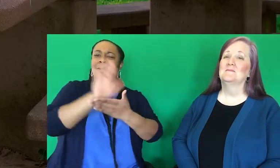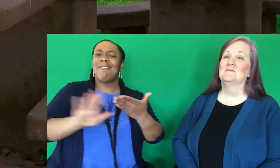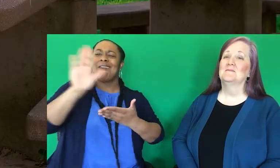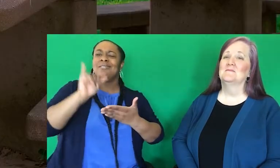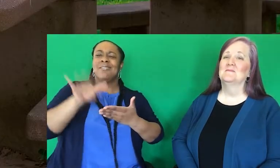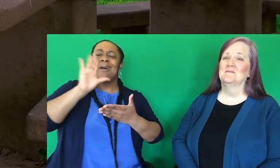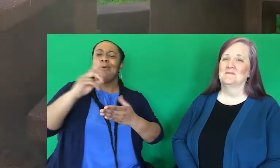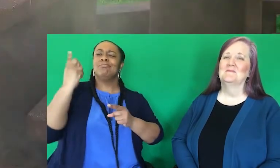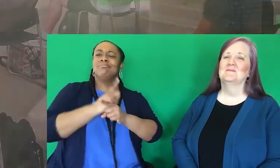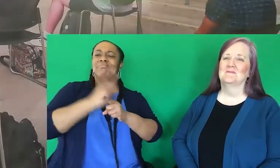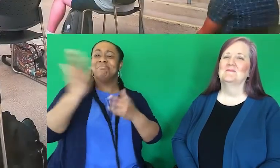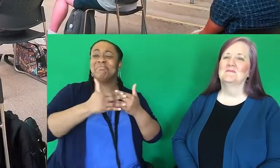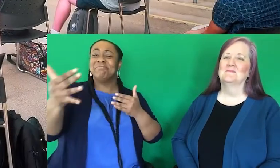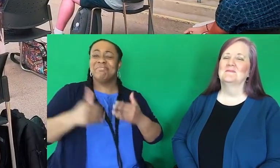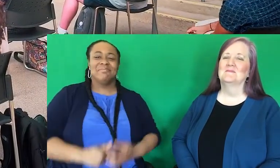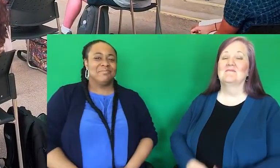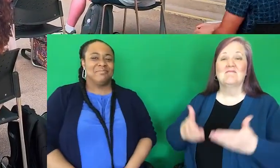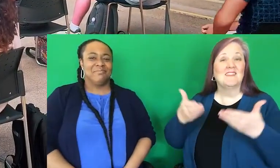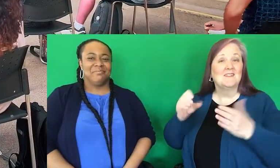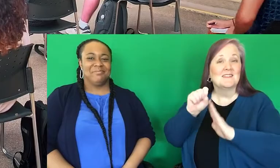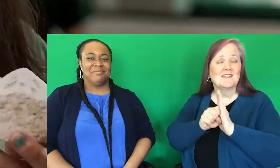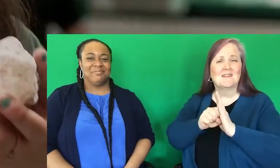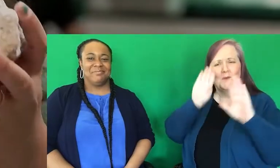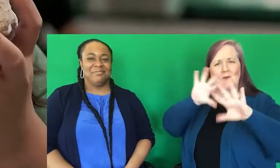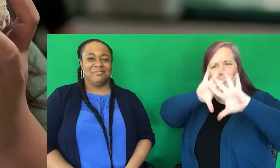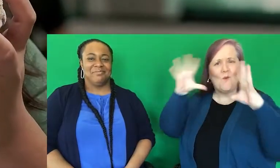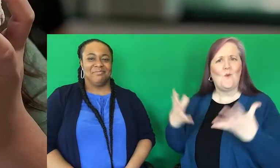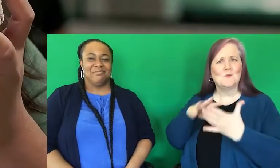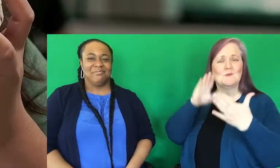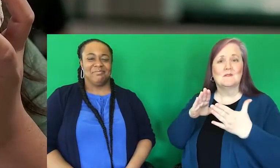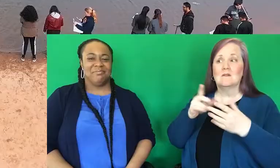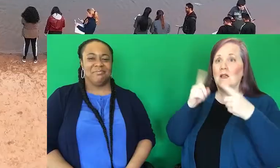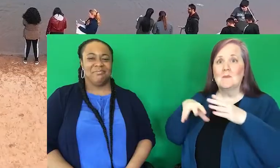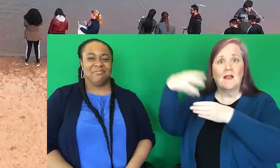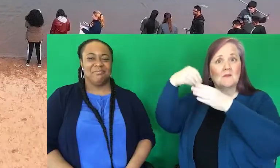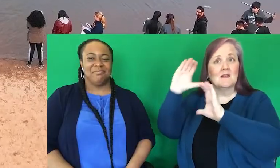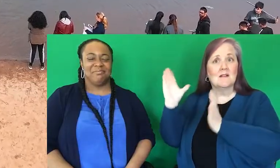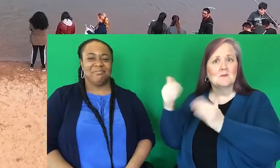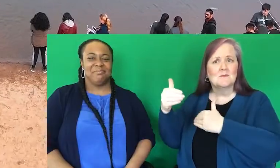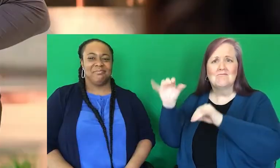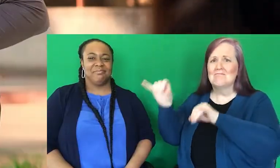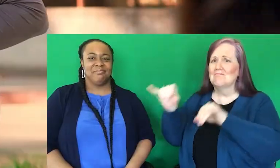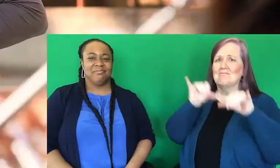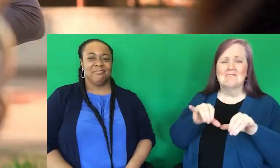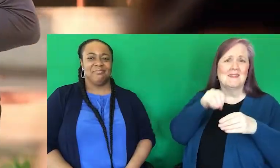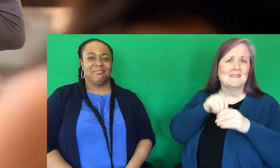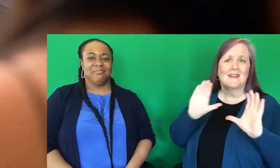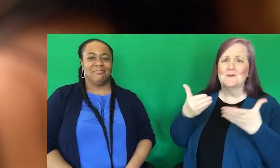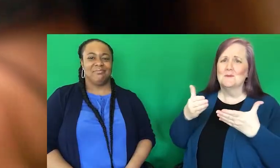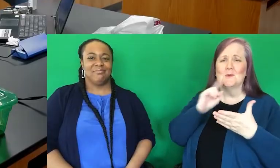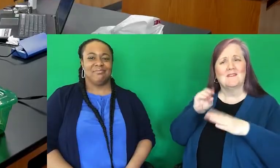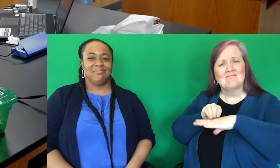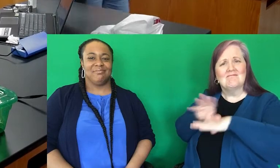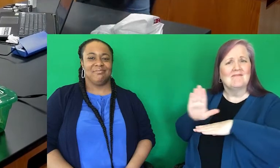Higher education is going to be normal. At Sacramento State, we focus on the whole student because what happens outside the